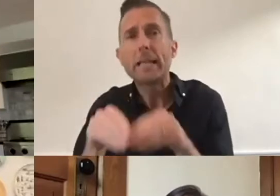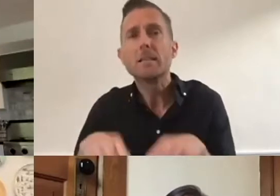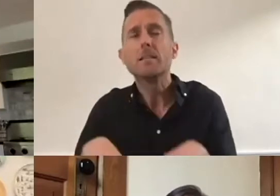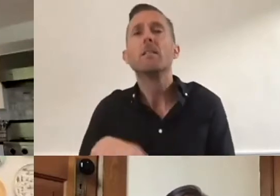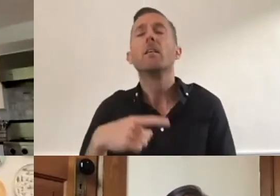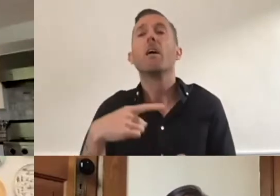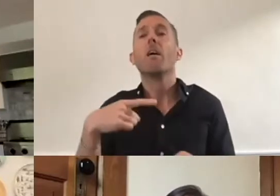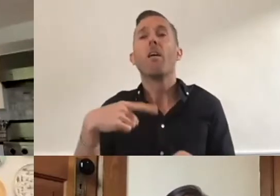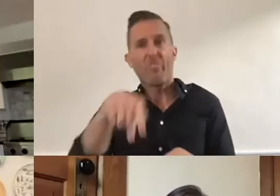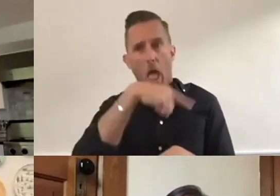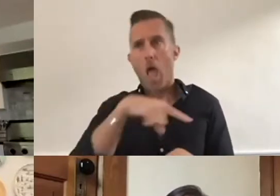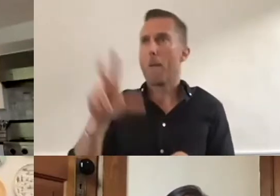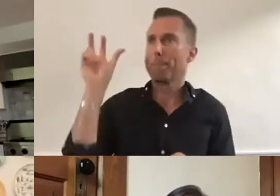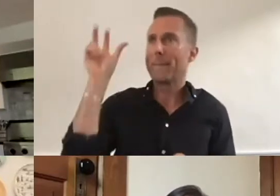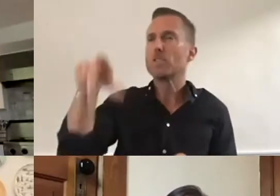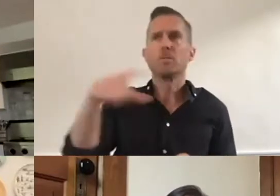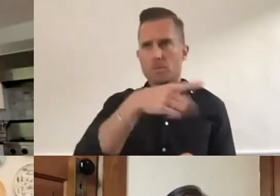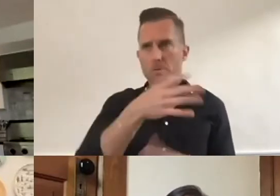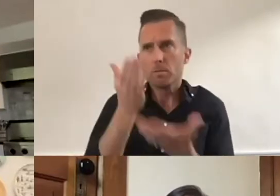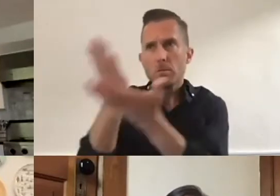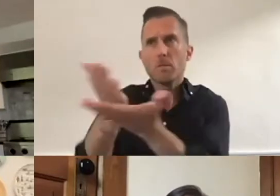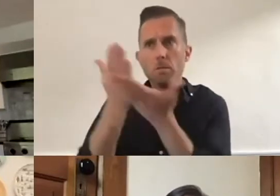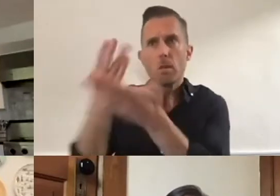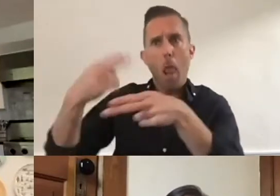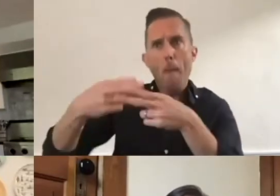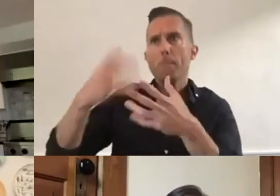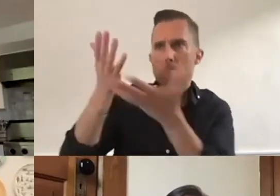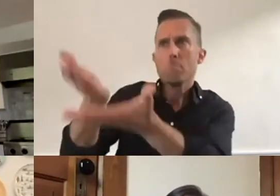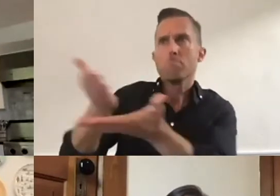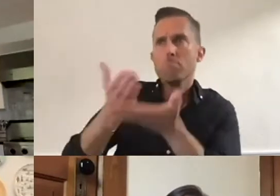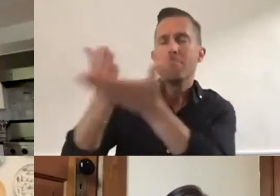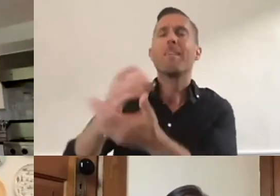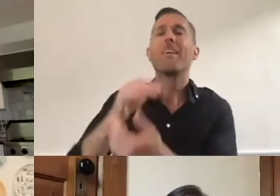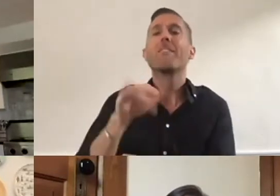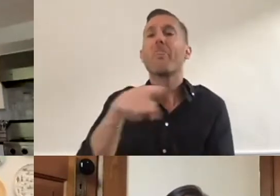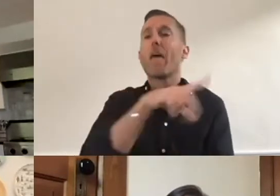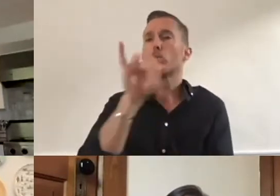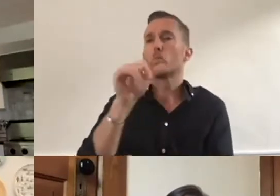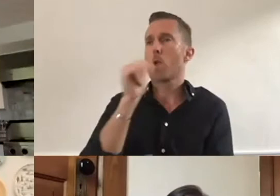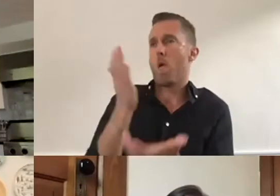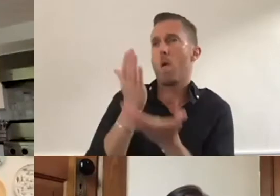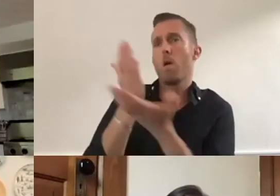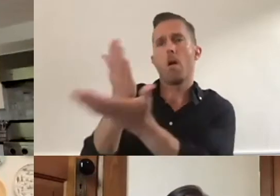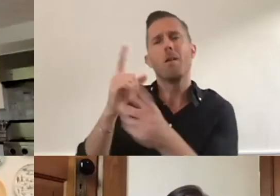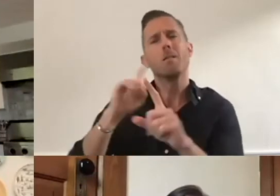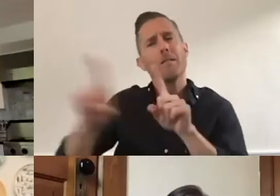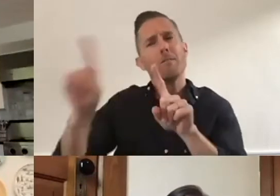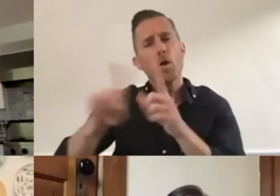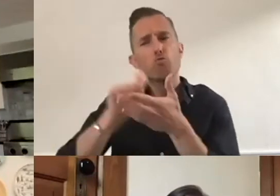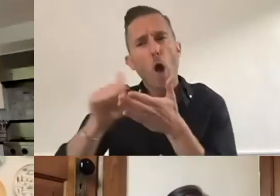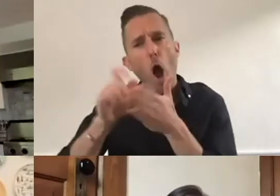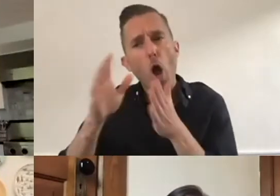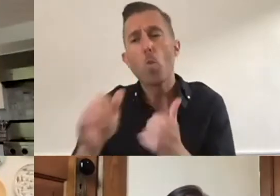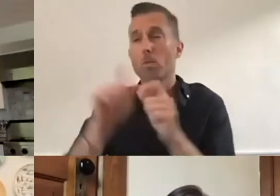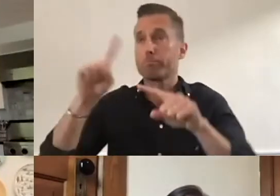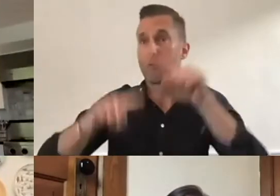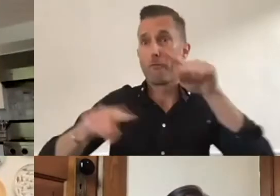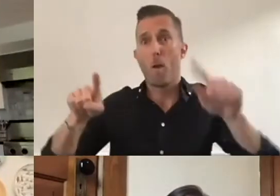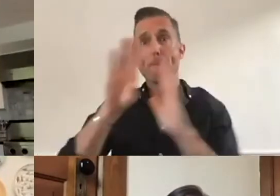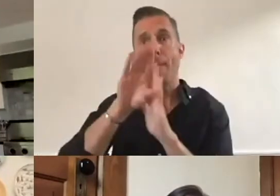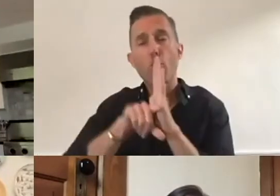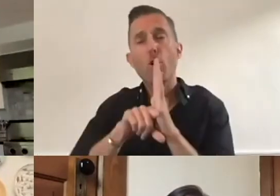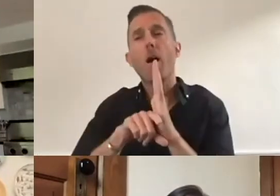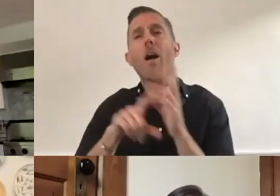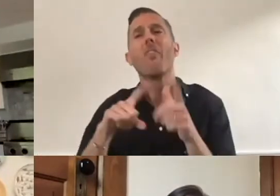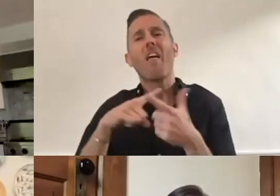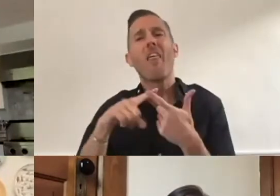the writers' rooms. And if they're not pitching a multitude of different writers with various backgrounds, then obviously that's going